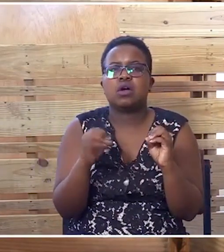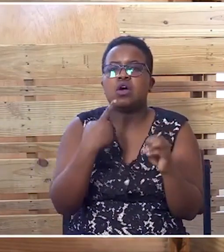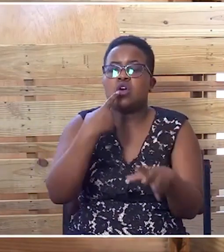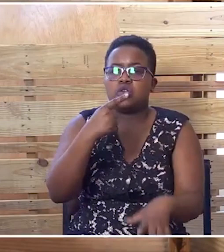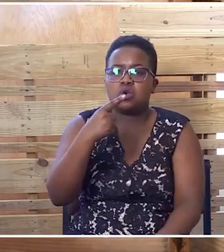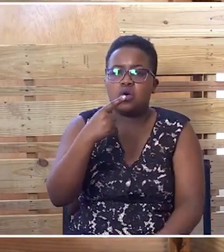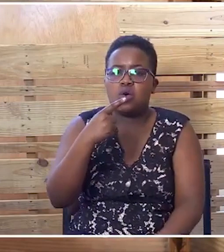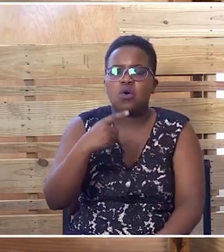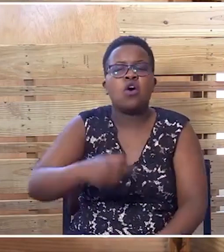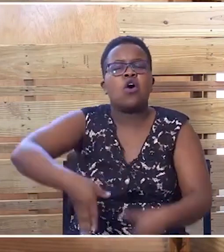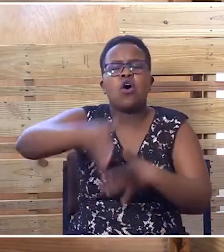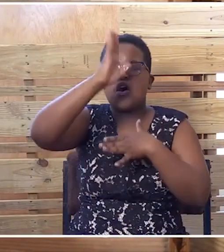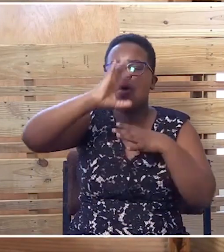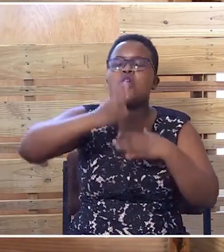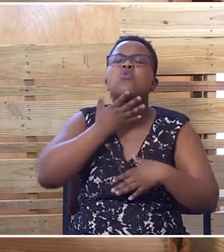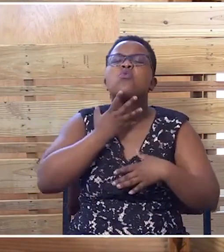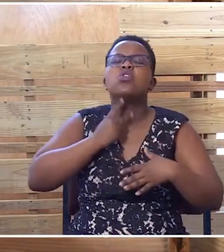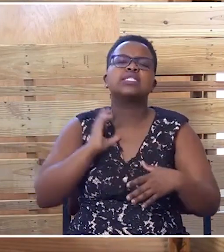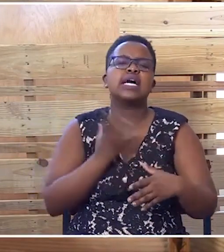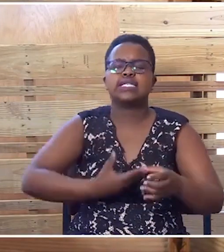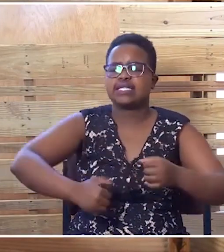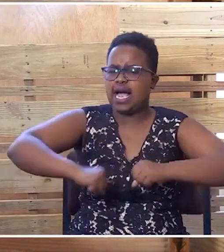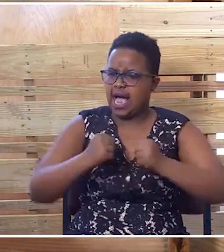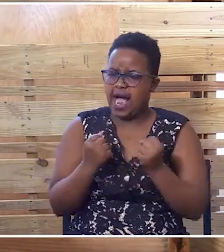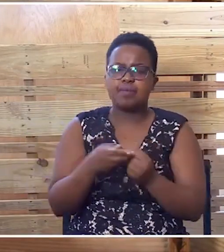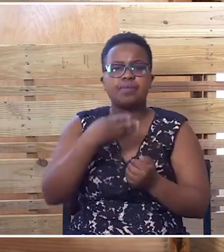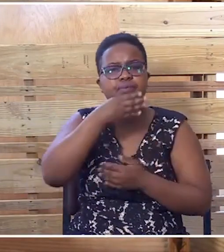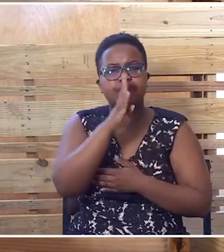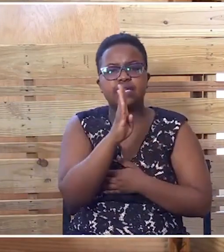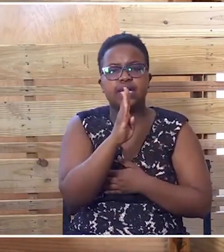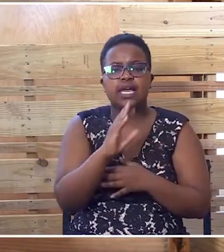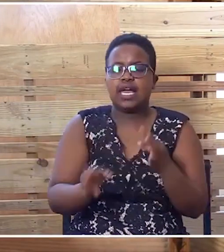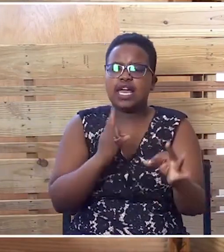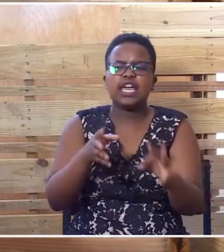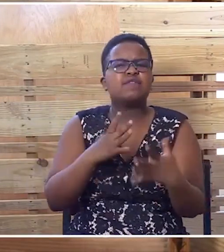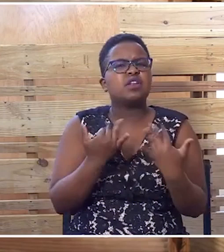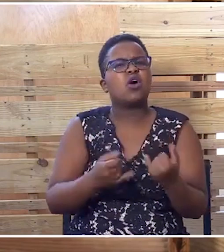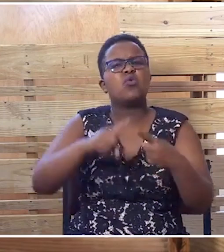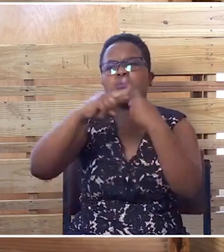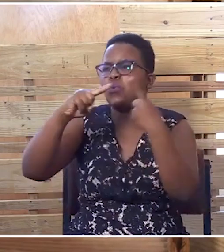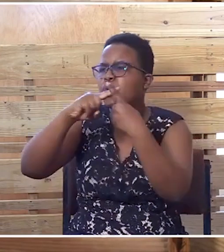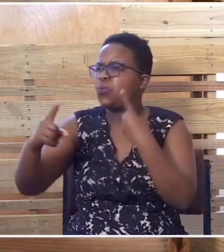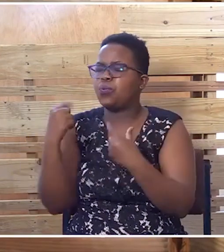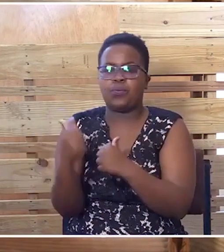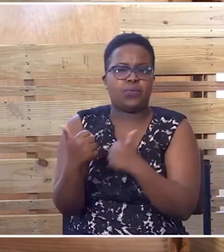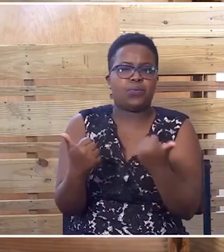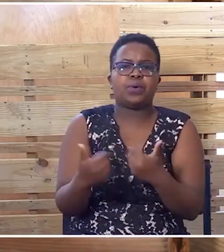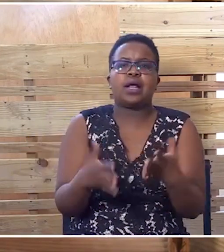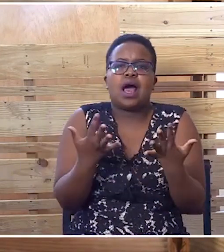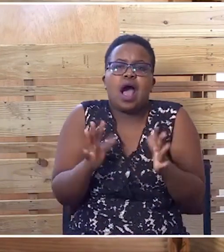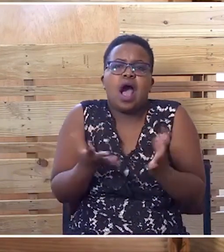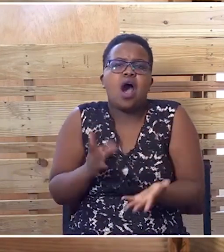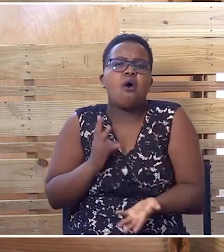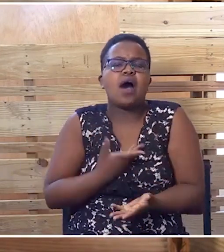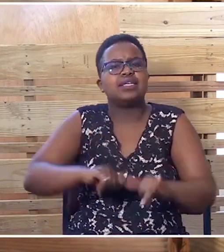desires that we live happily. But how will we be able to live happily if we are killing each other? So God desires